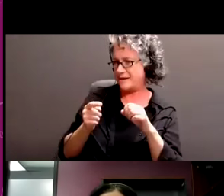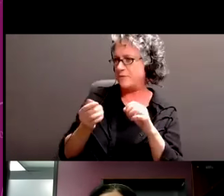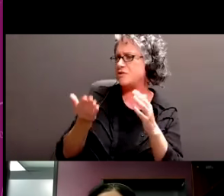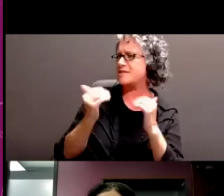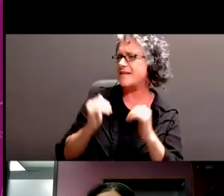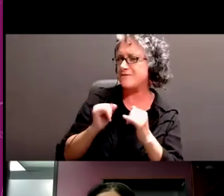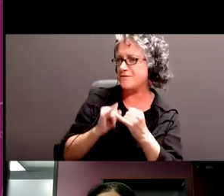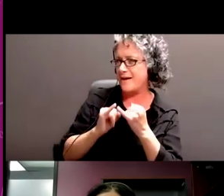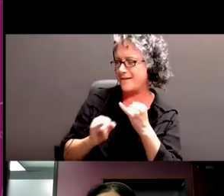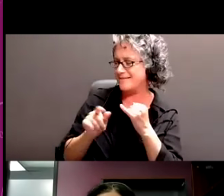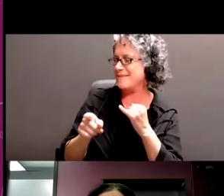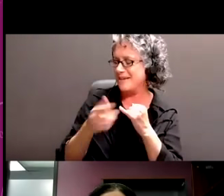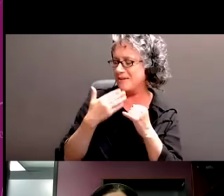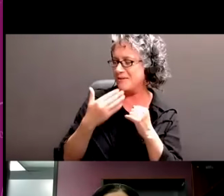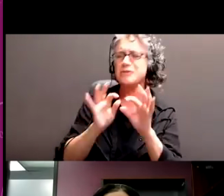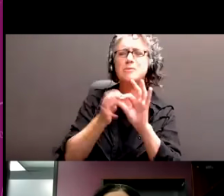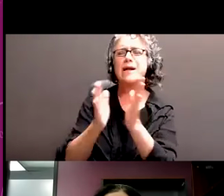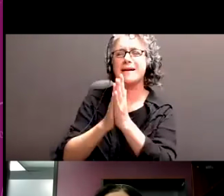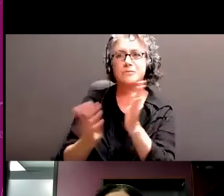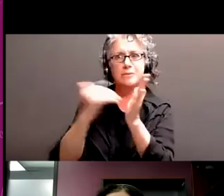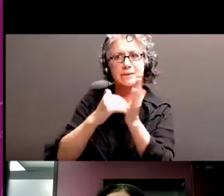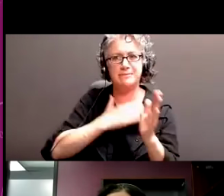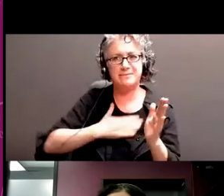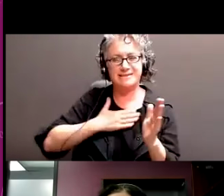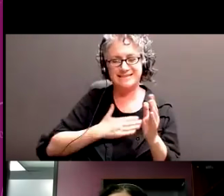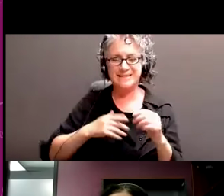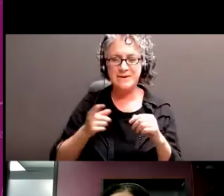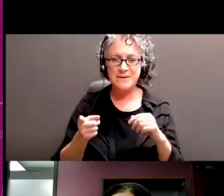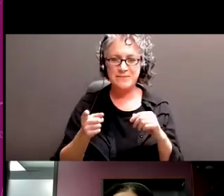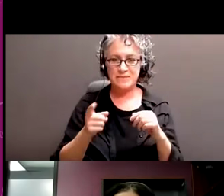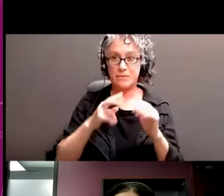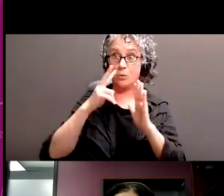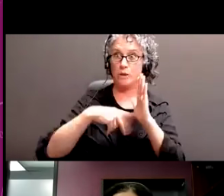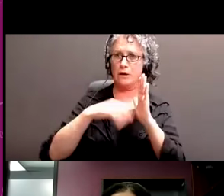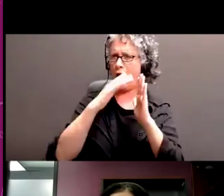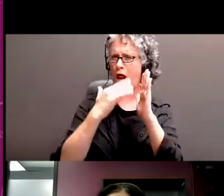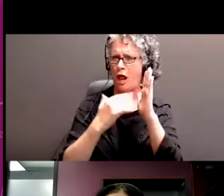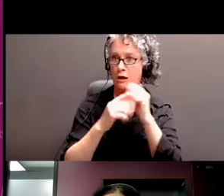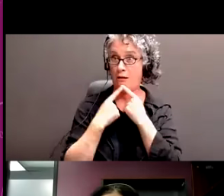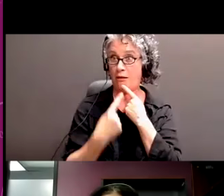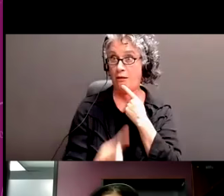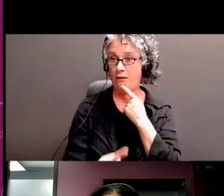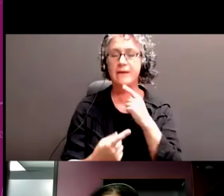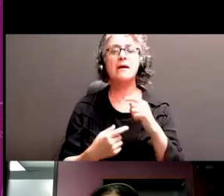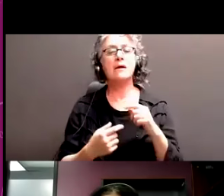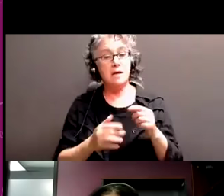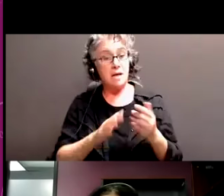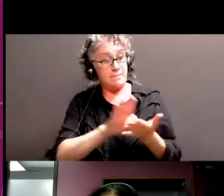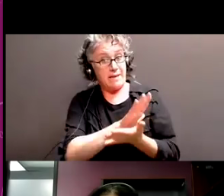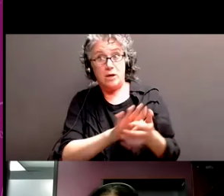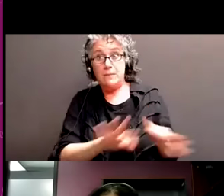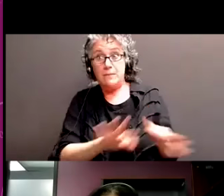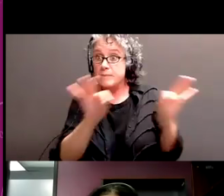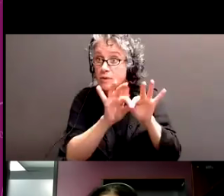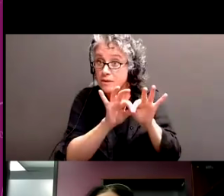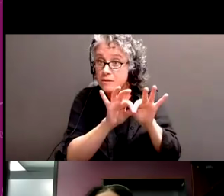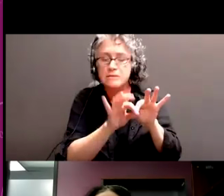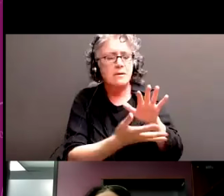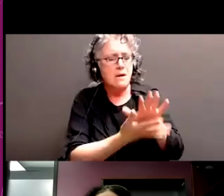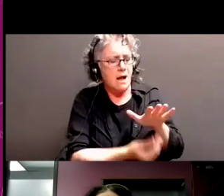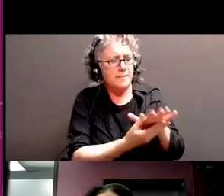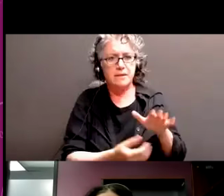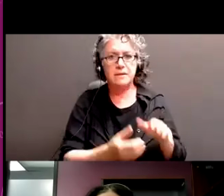home. Just after that. Okay, so make photocopies of important papers, such as a power of attorney. It